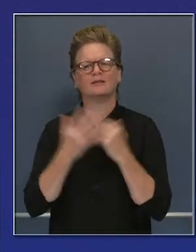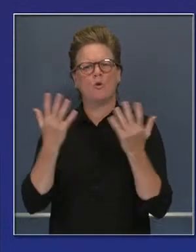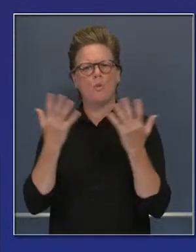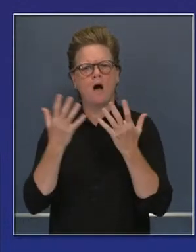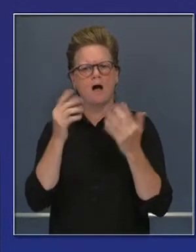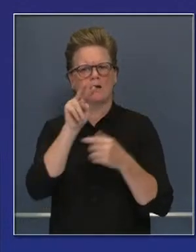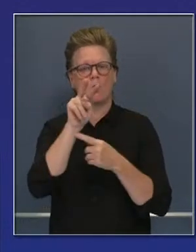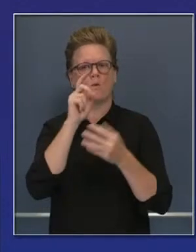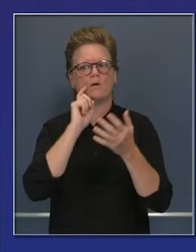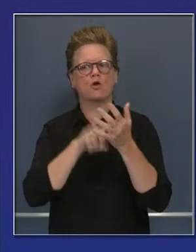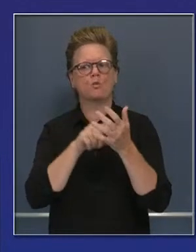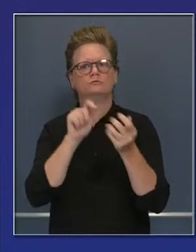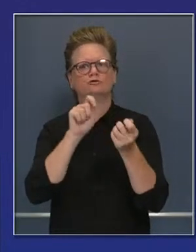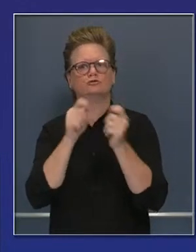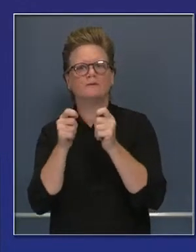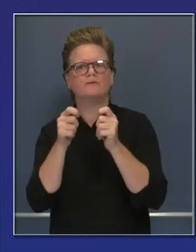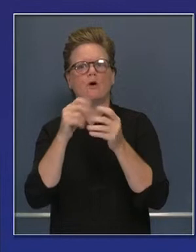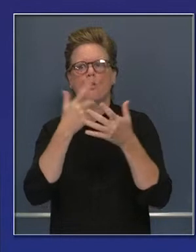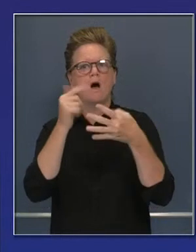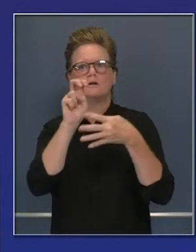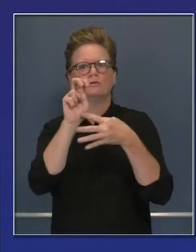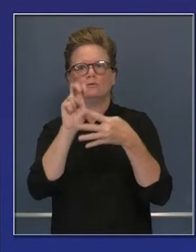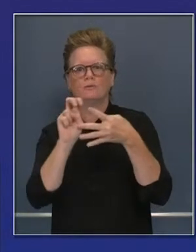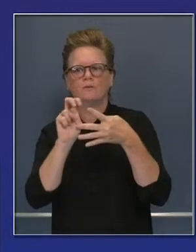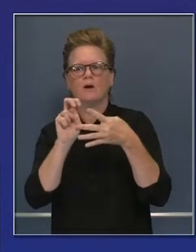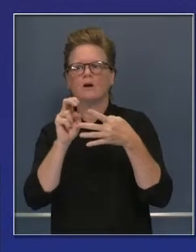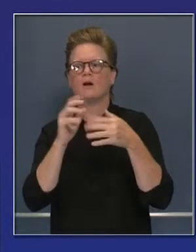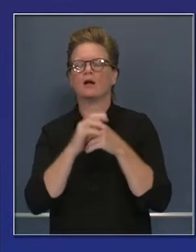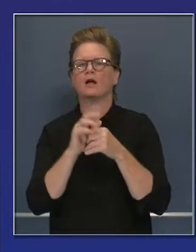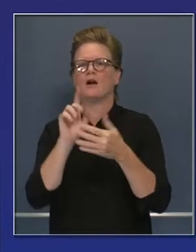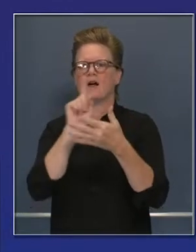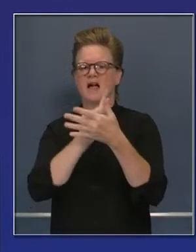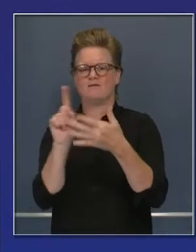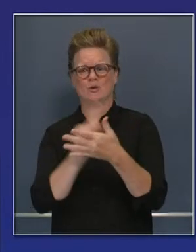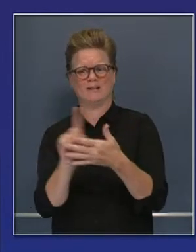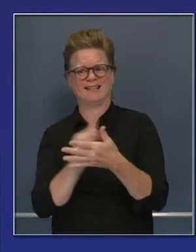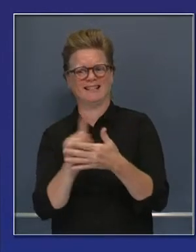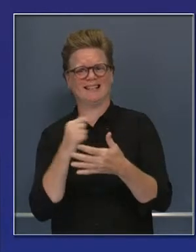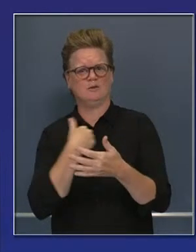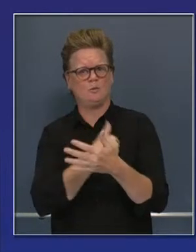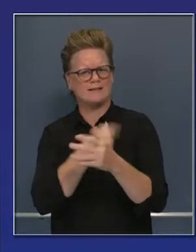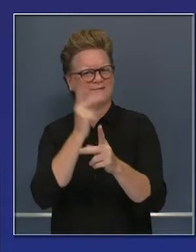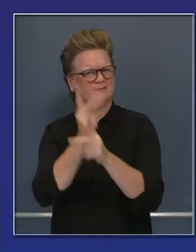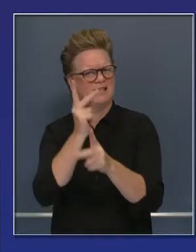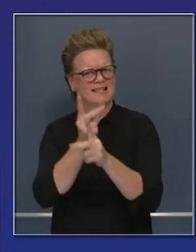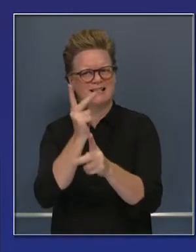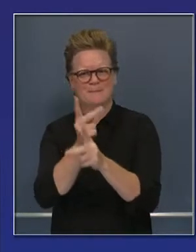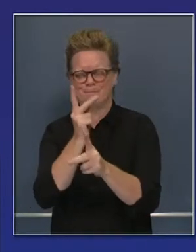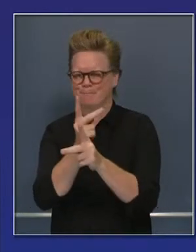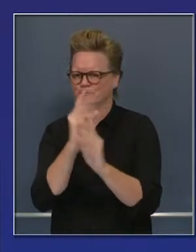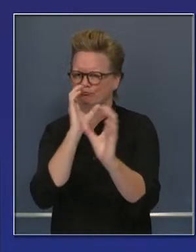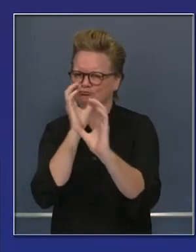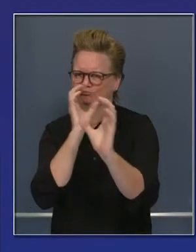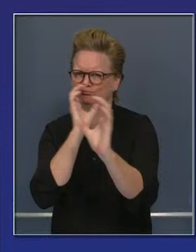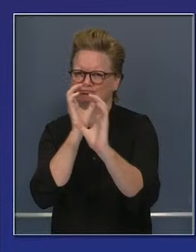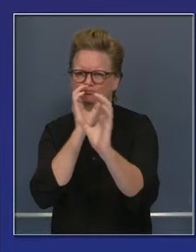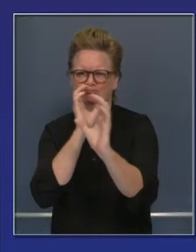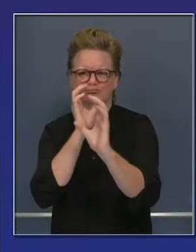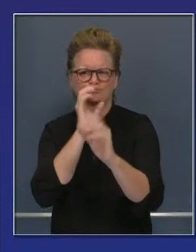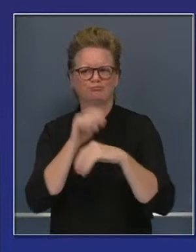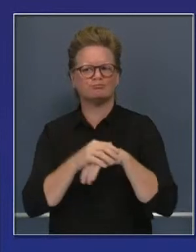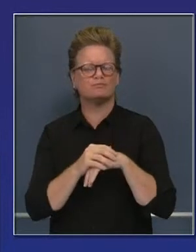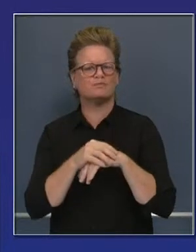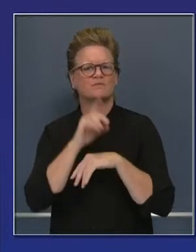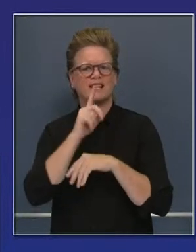framework and updating all of you and all of the counties where any movement happened. So that's what I'm going to do with